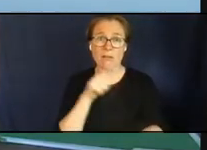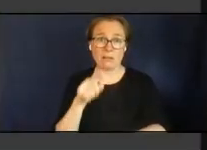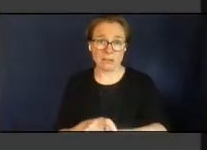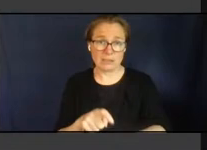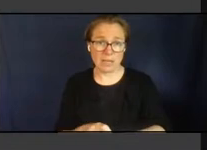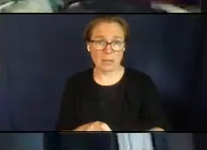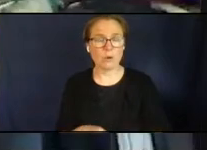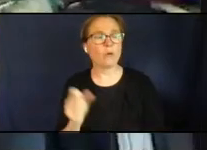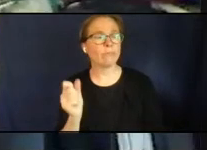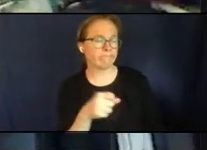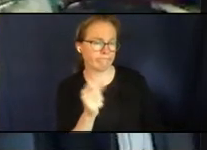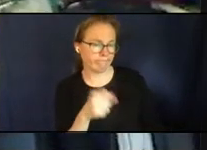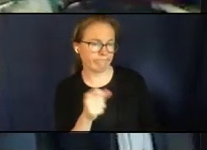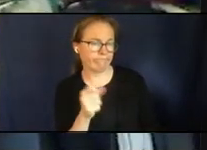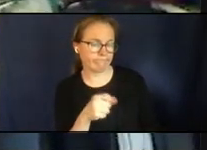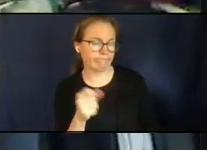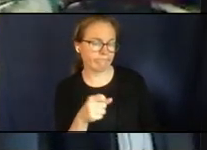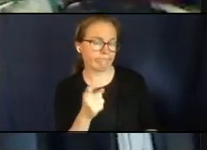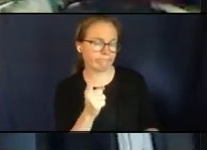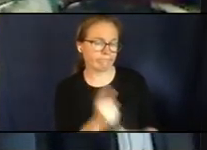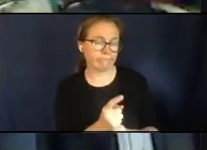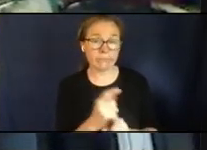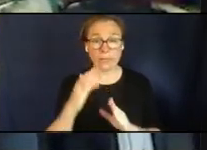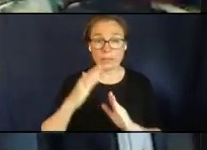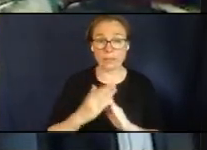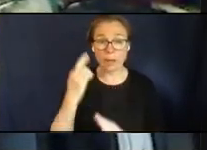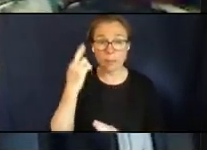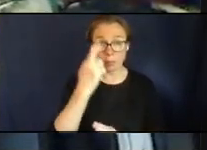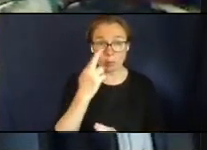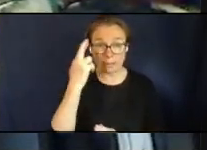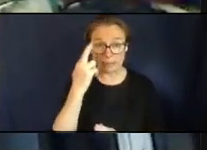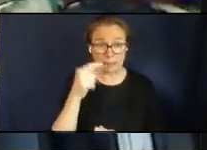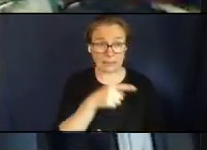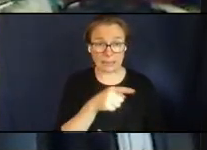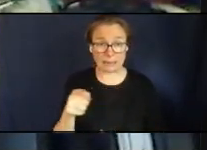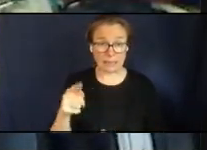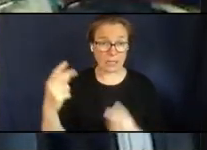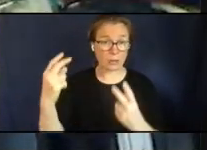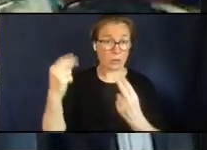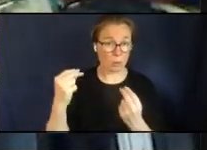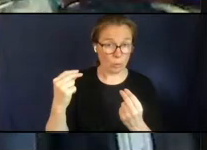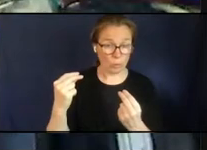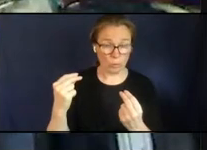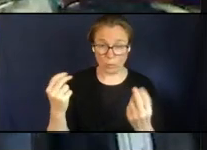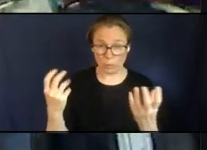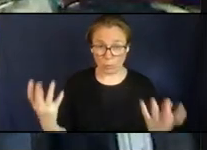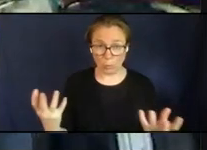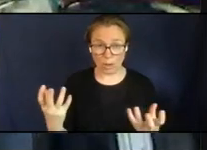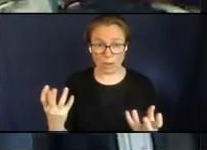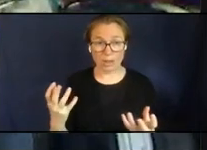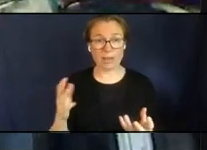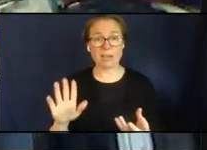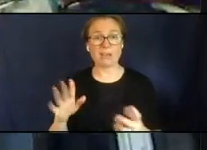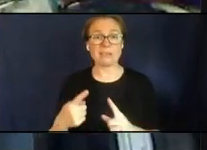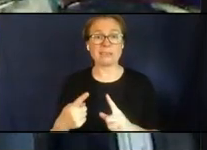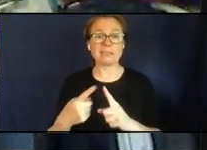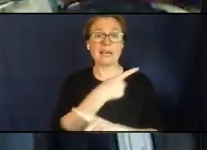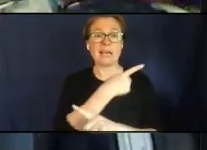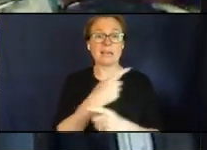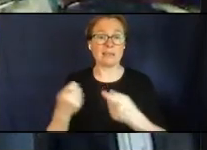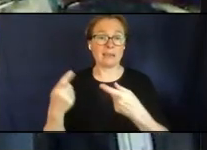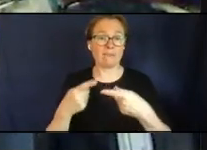the top reasons for when we're dealing with lack of confidence really is about the side effects. It's easier to